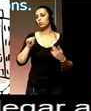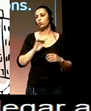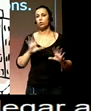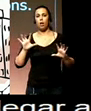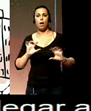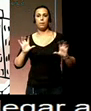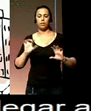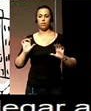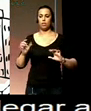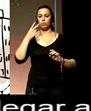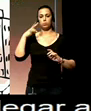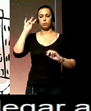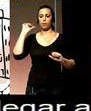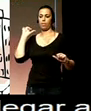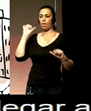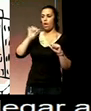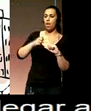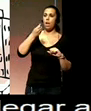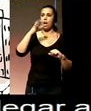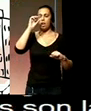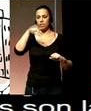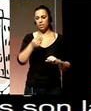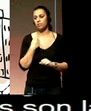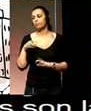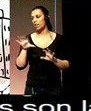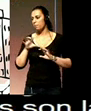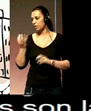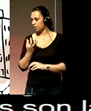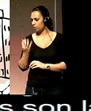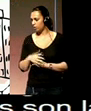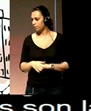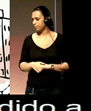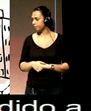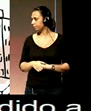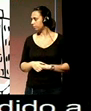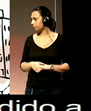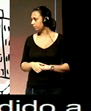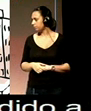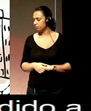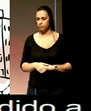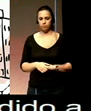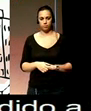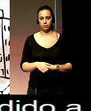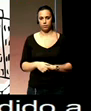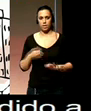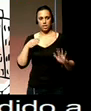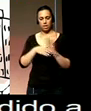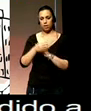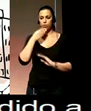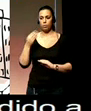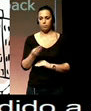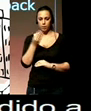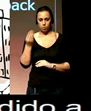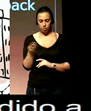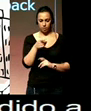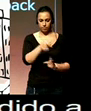experience? Better access has brought people back to the city, which has restored